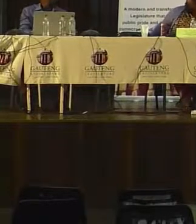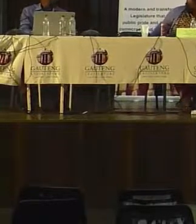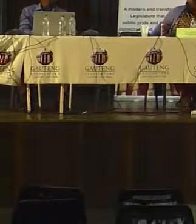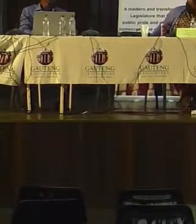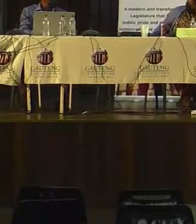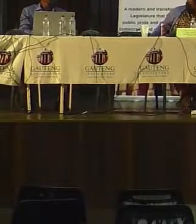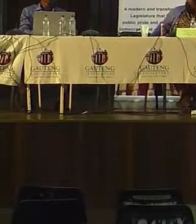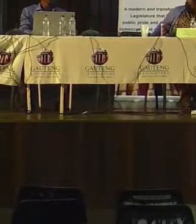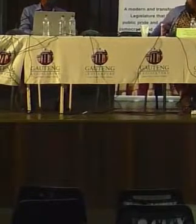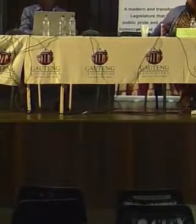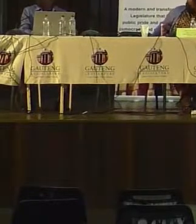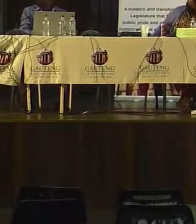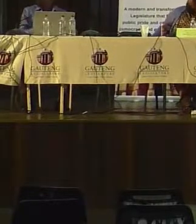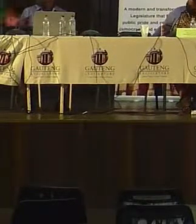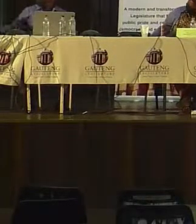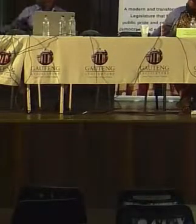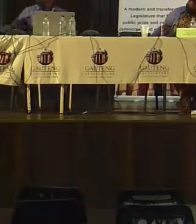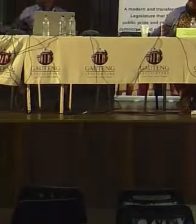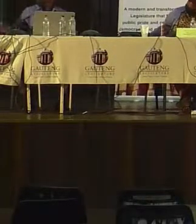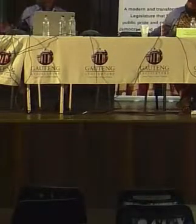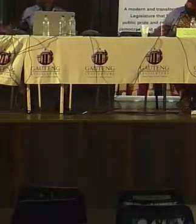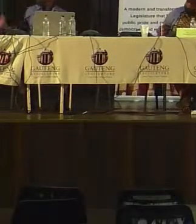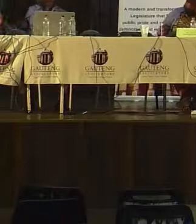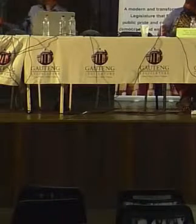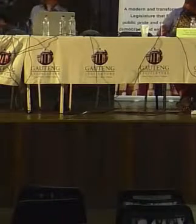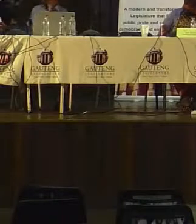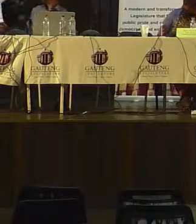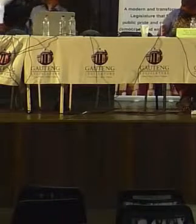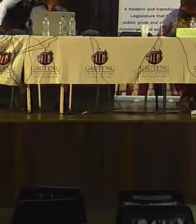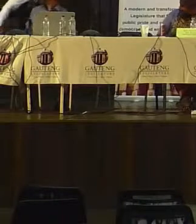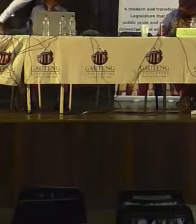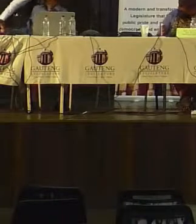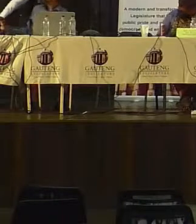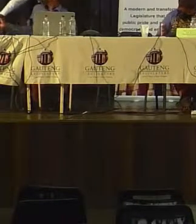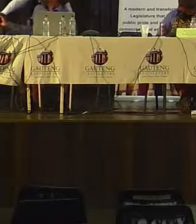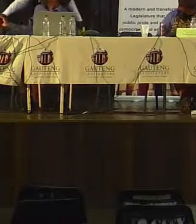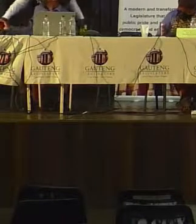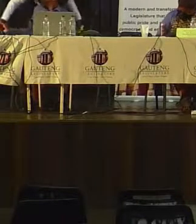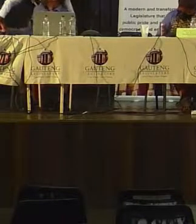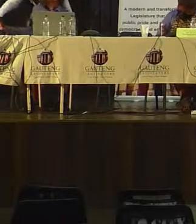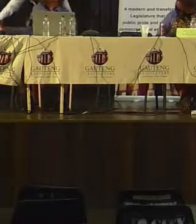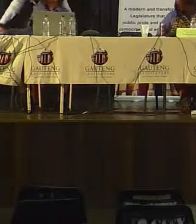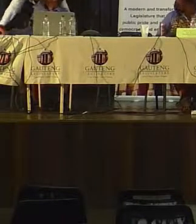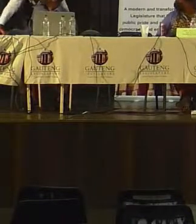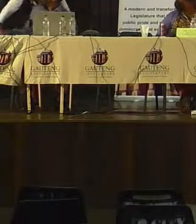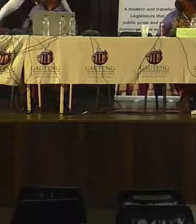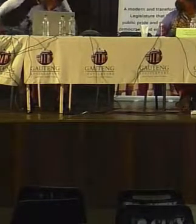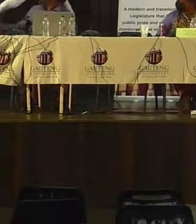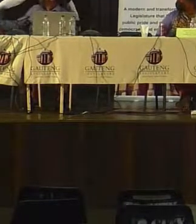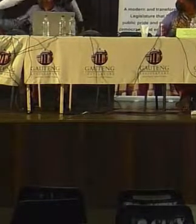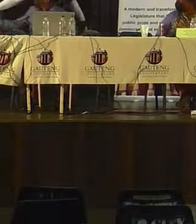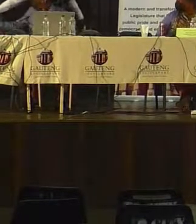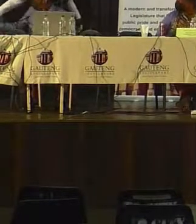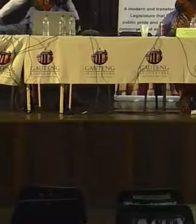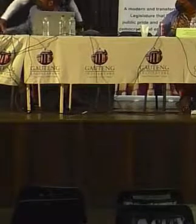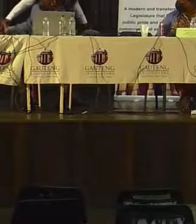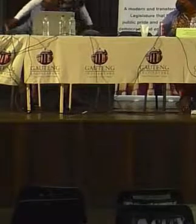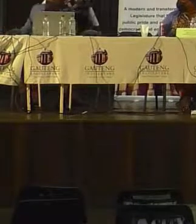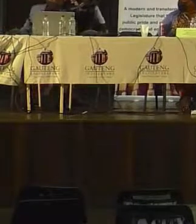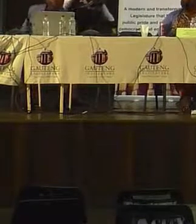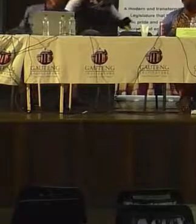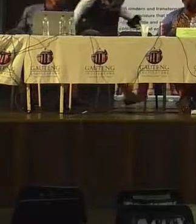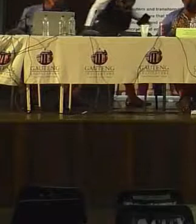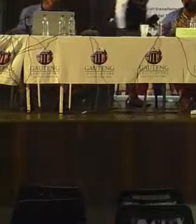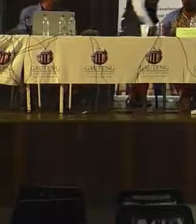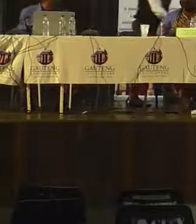together. Thank you very much. To all the service providers who have assisted whether it be with catering, whether it be